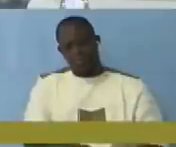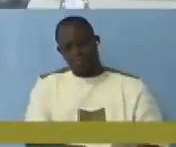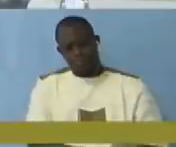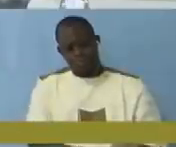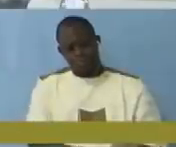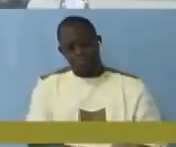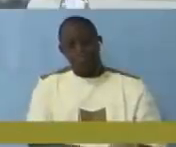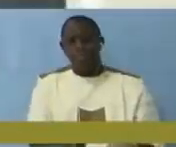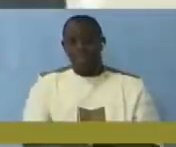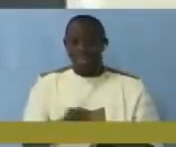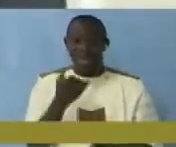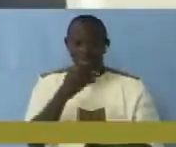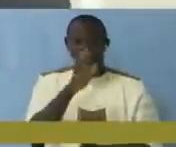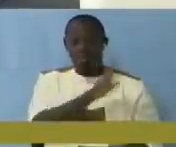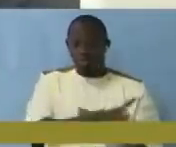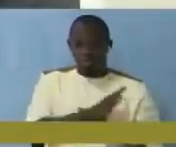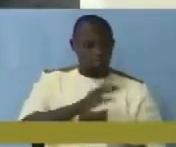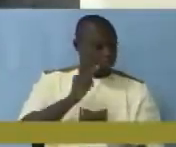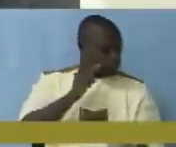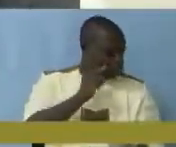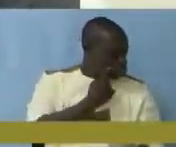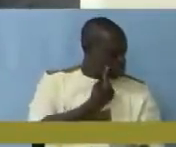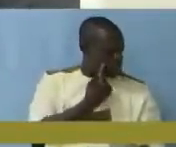Is it also shameful?